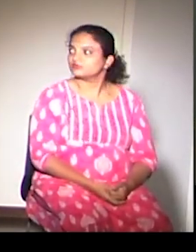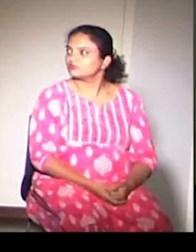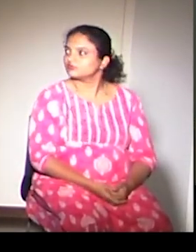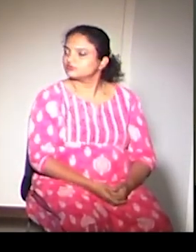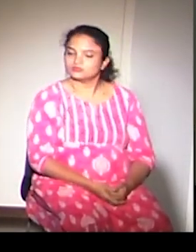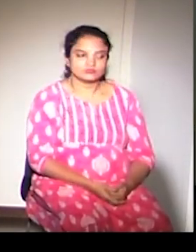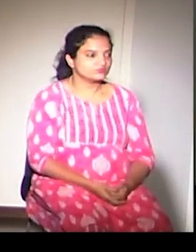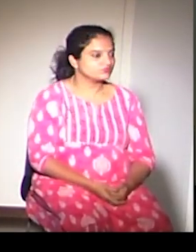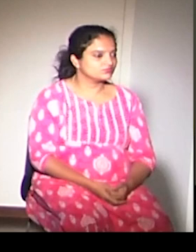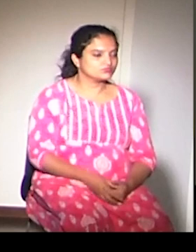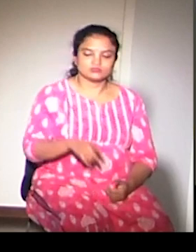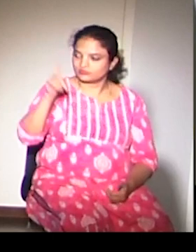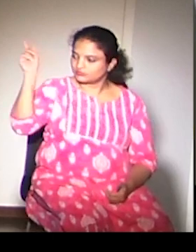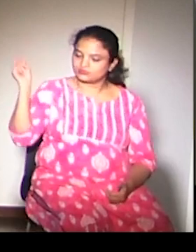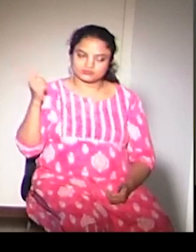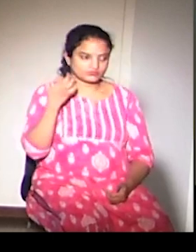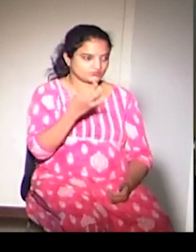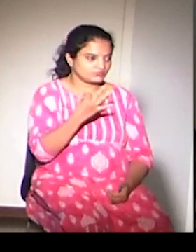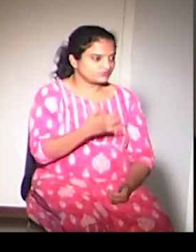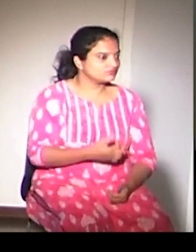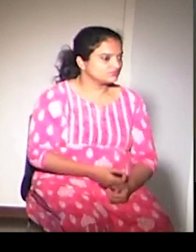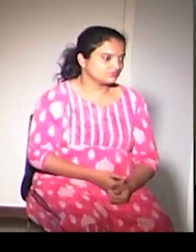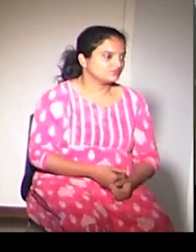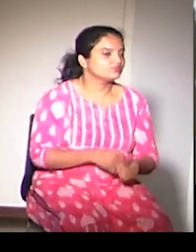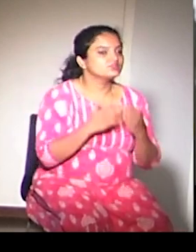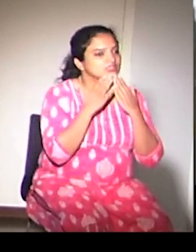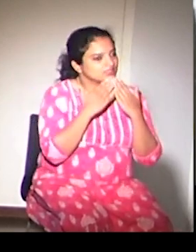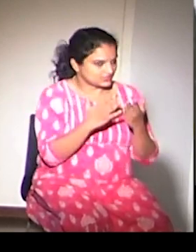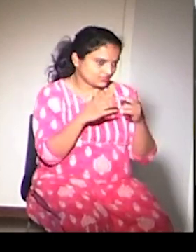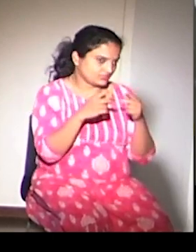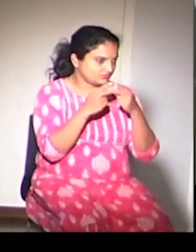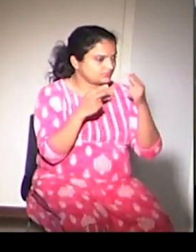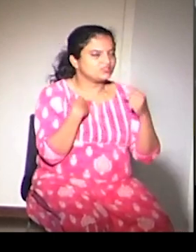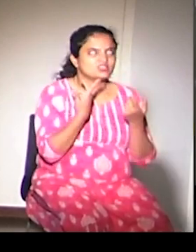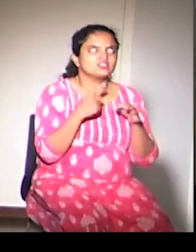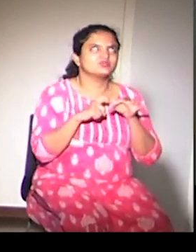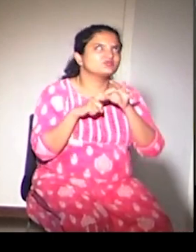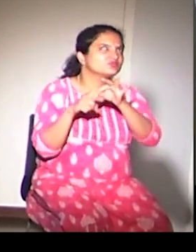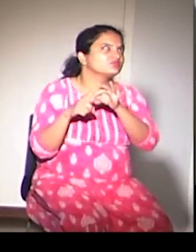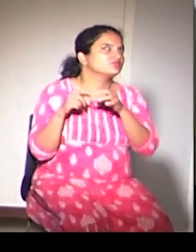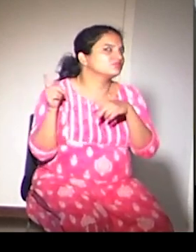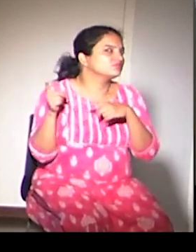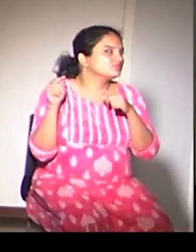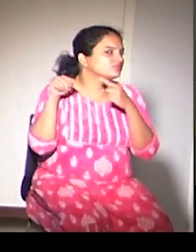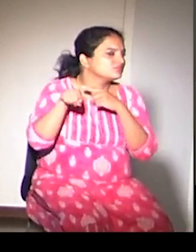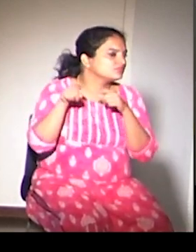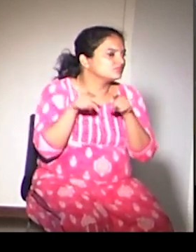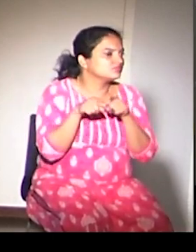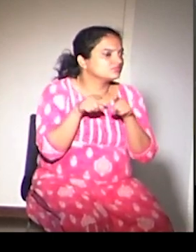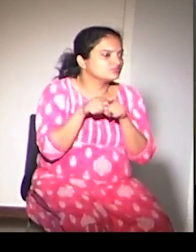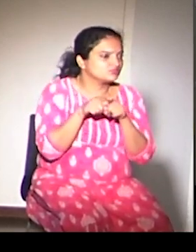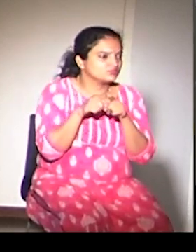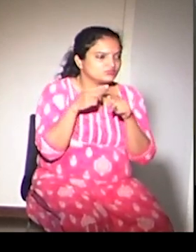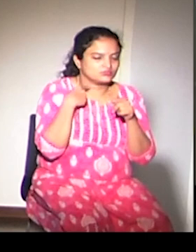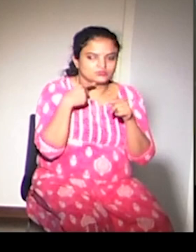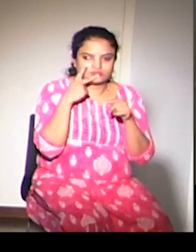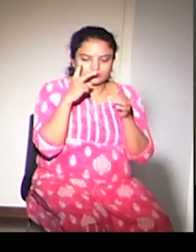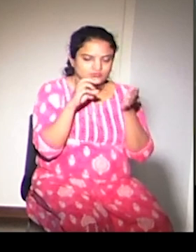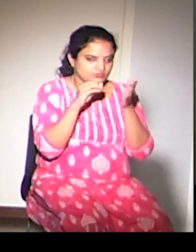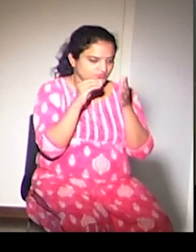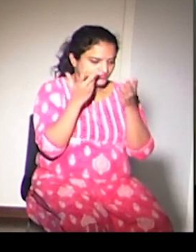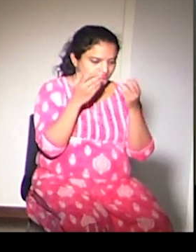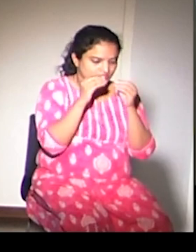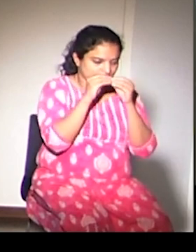Thank you very much for the talk. Quite enjoyed it. My question was regarding the base material of